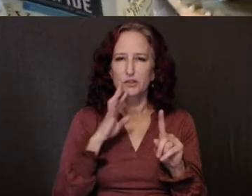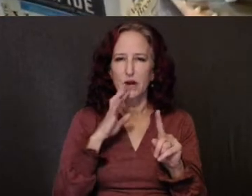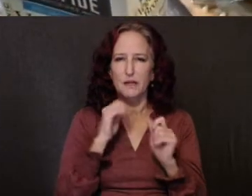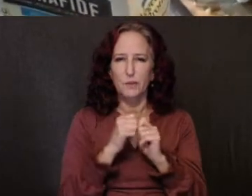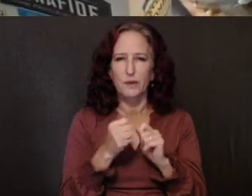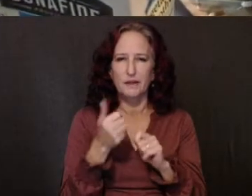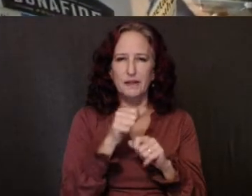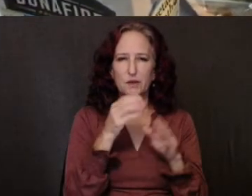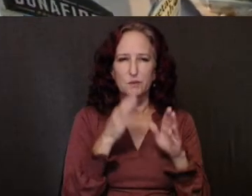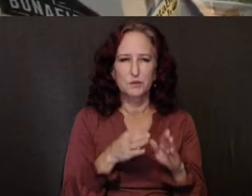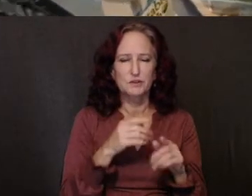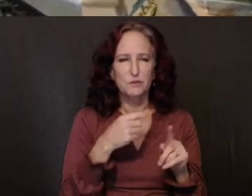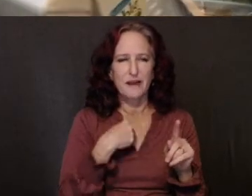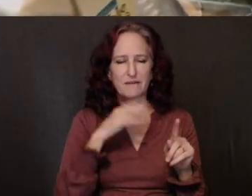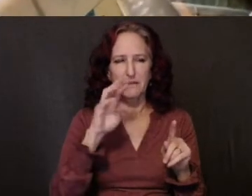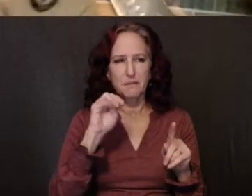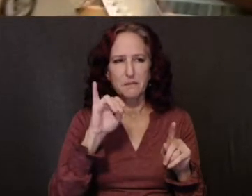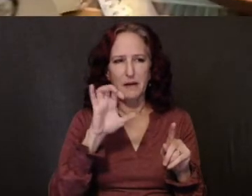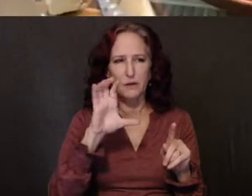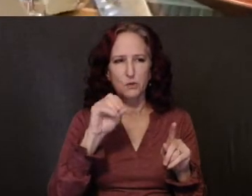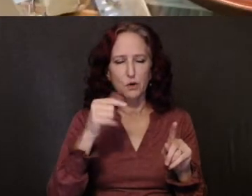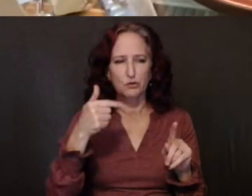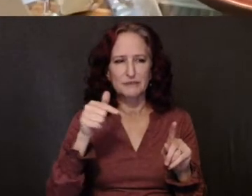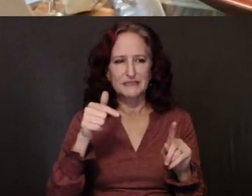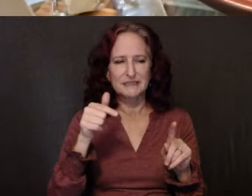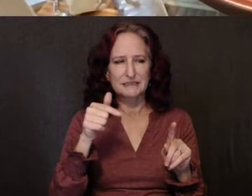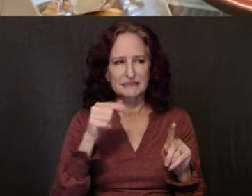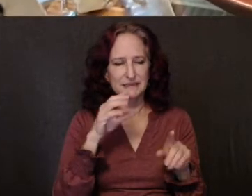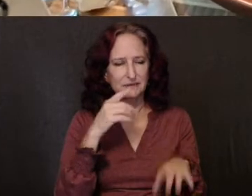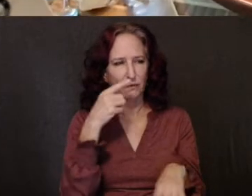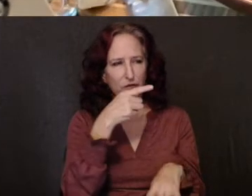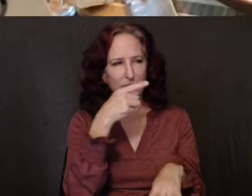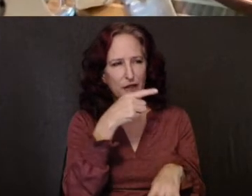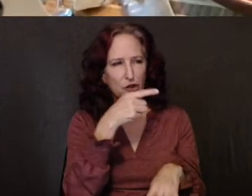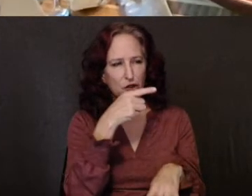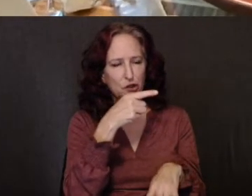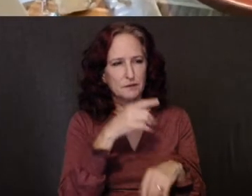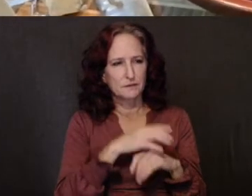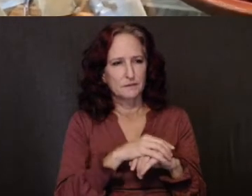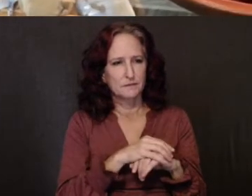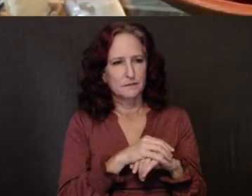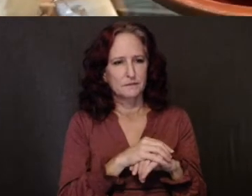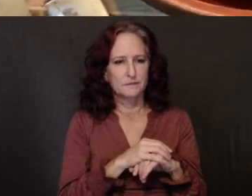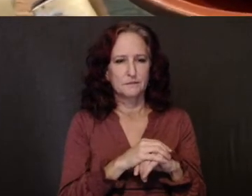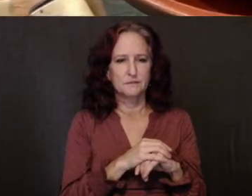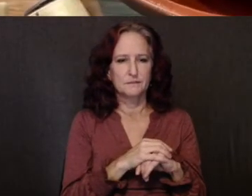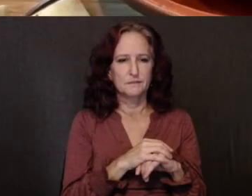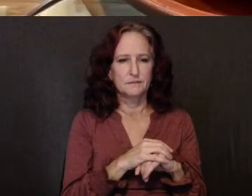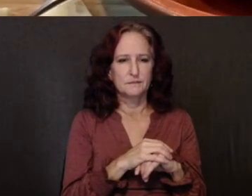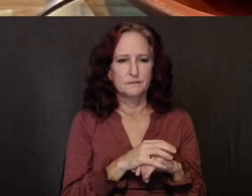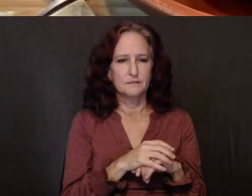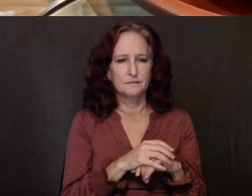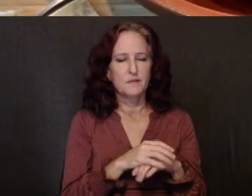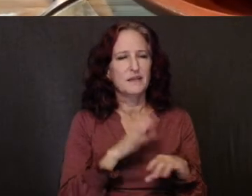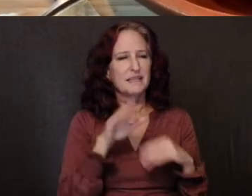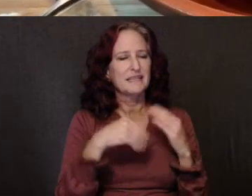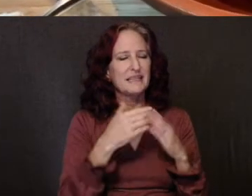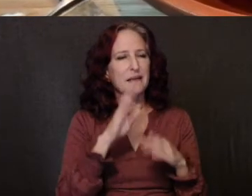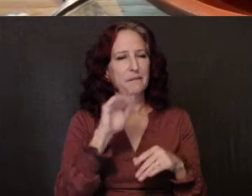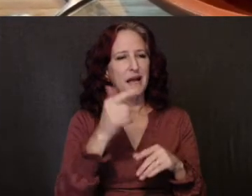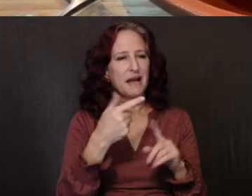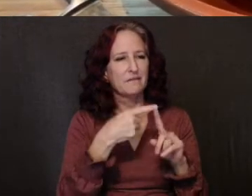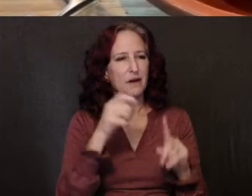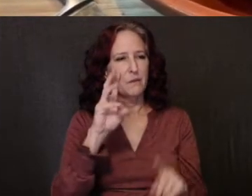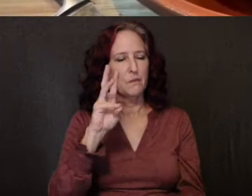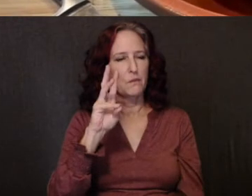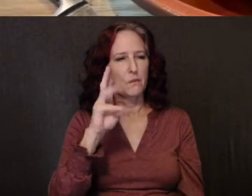I'm gonna chop some chops. No, it's okay. Oh no, microgreens. They're in one of those bags over there.